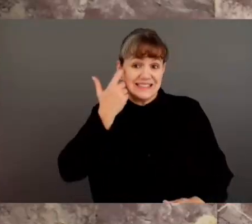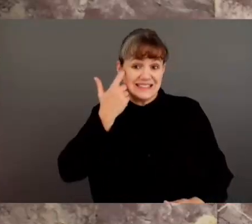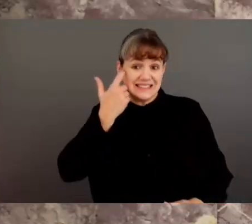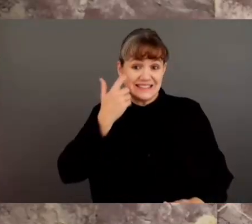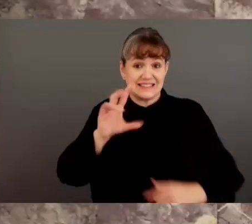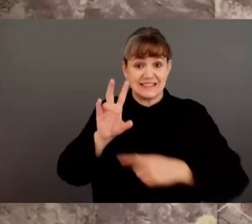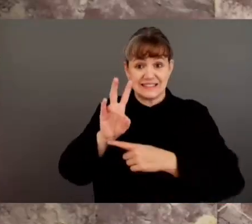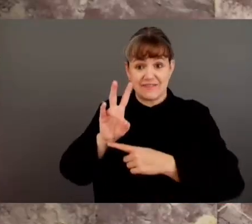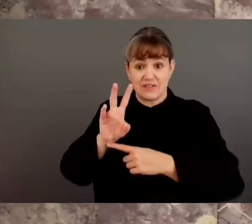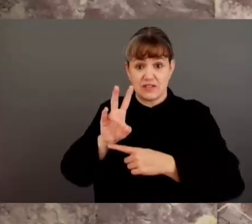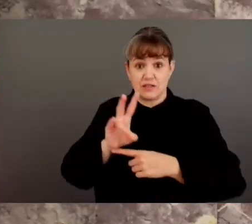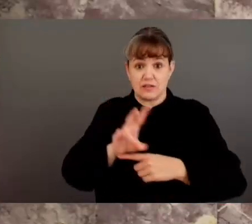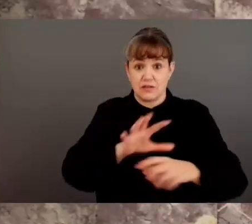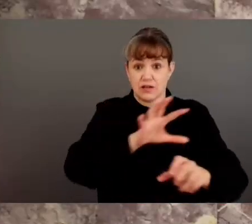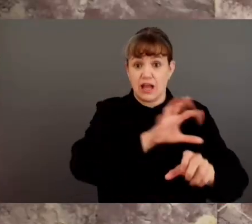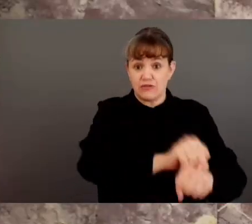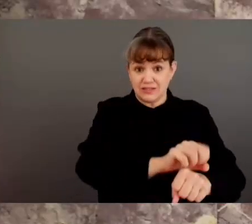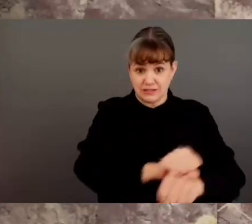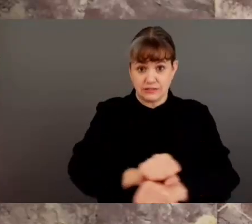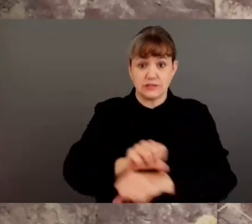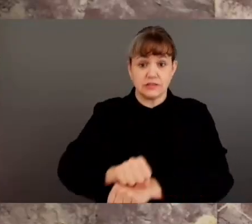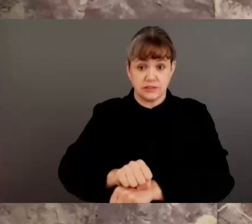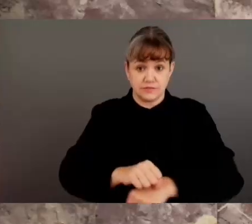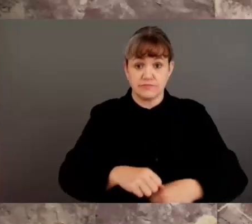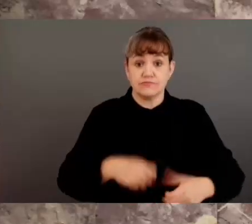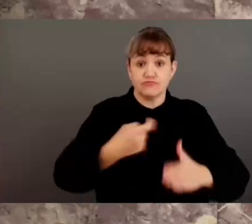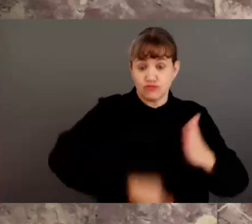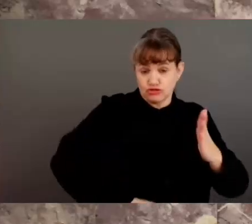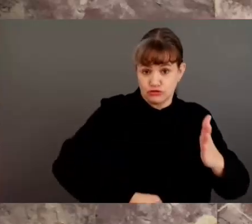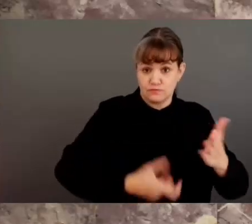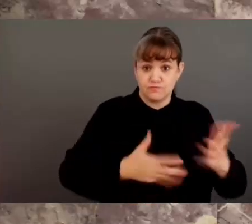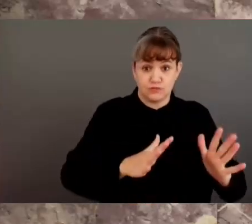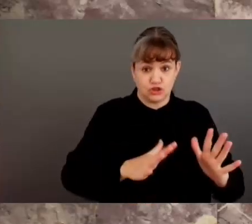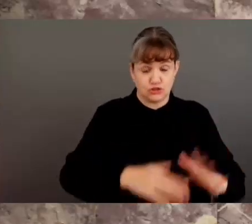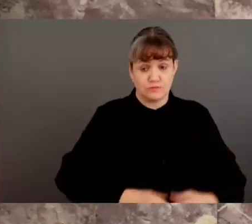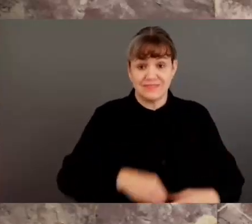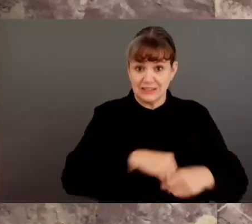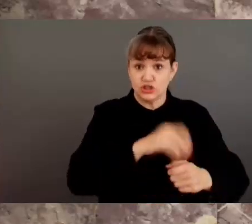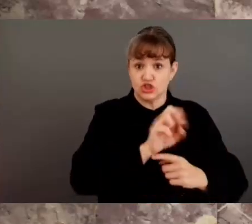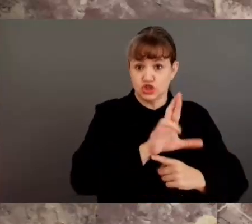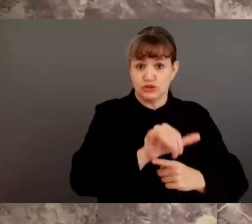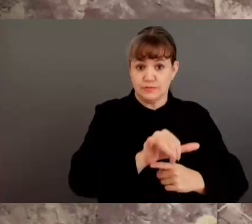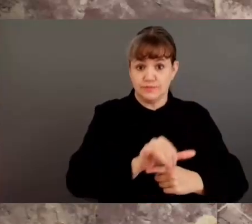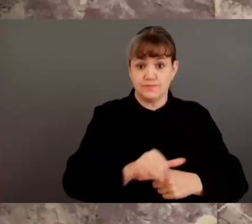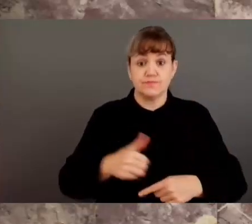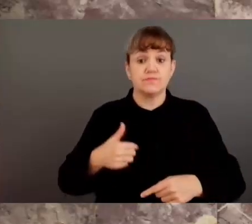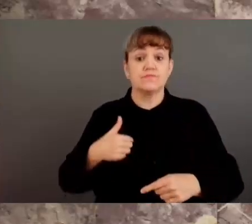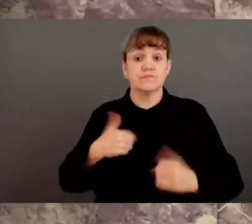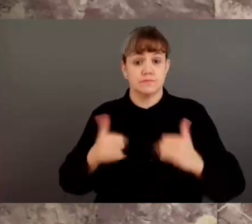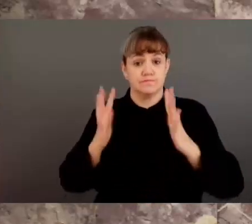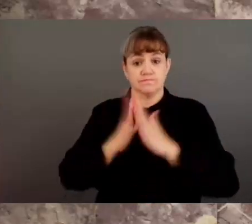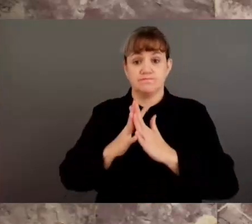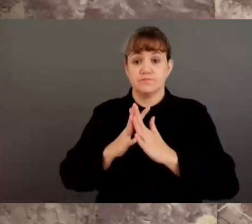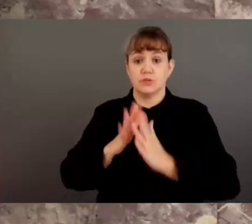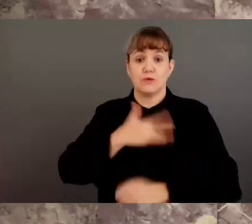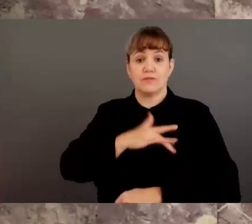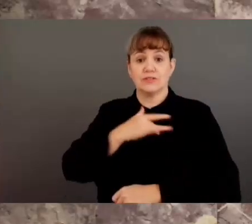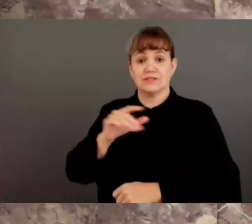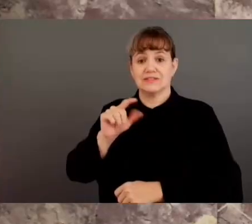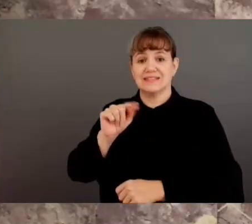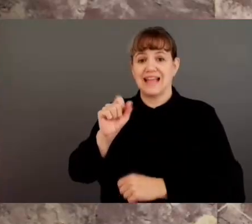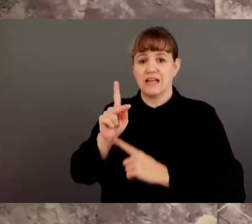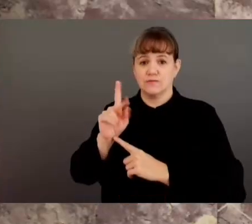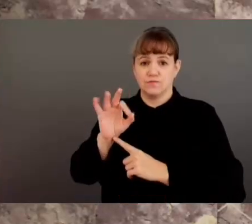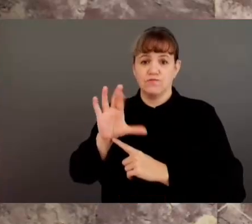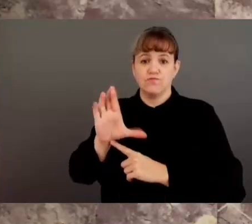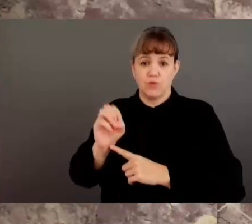Surrey. We've stood up a provincial task force dedicated to extortion, the first such task force